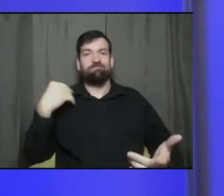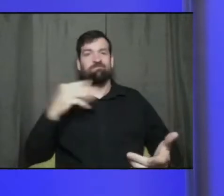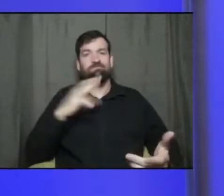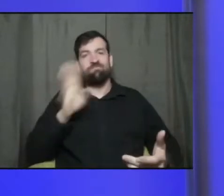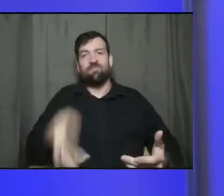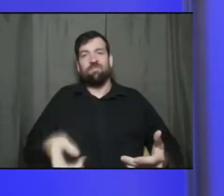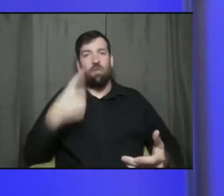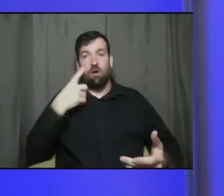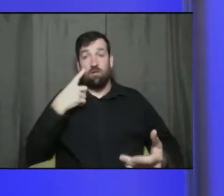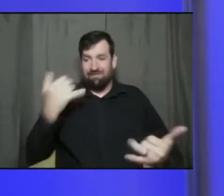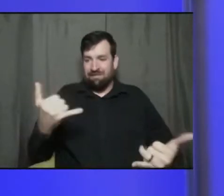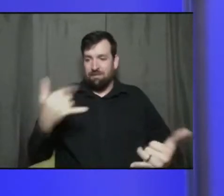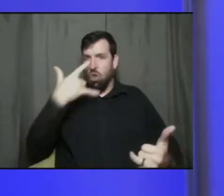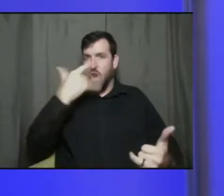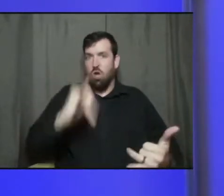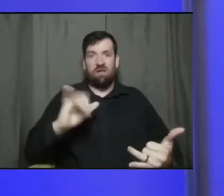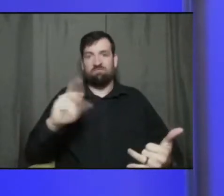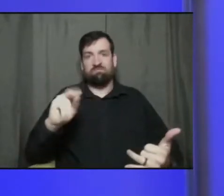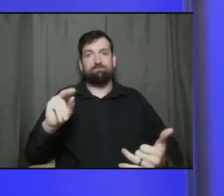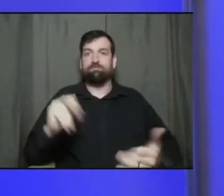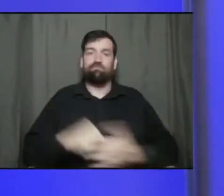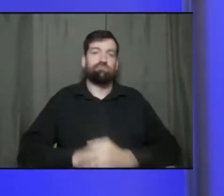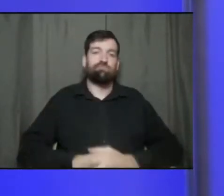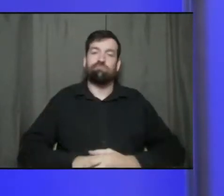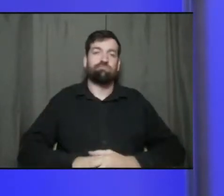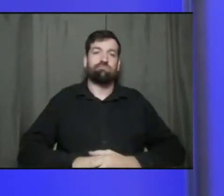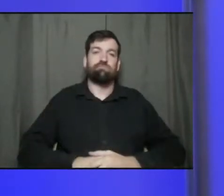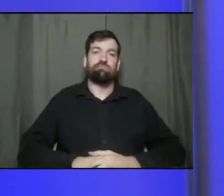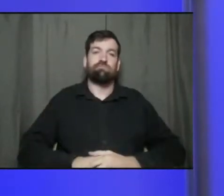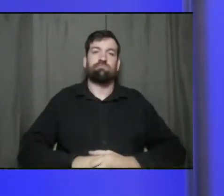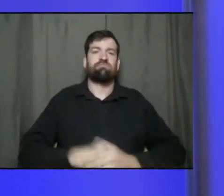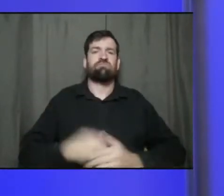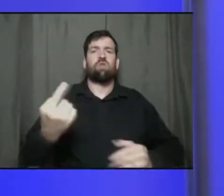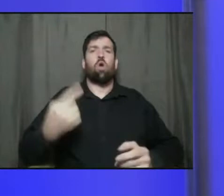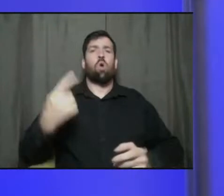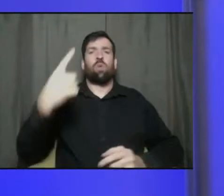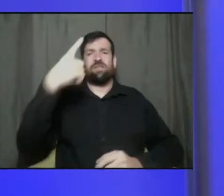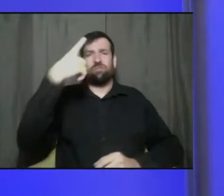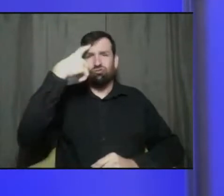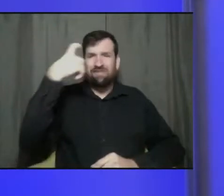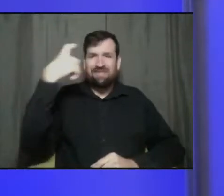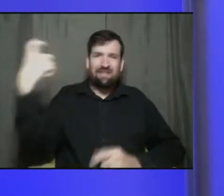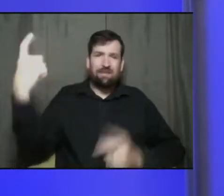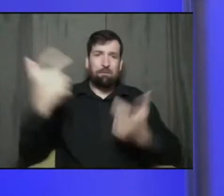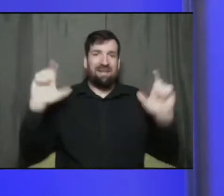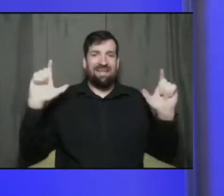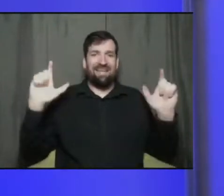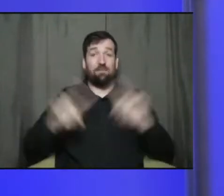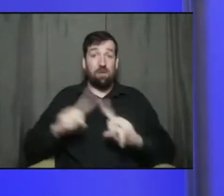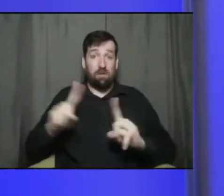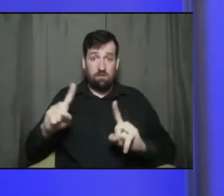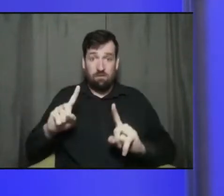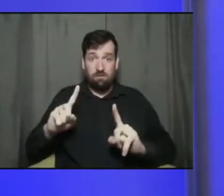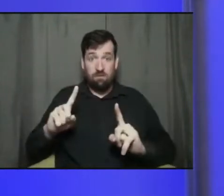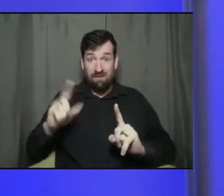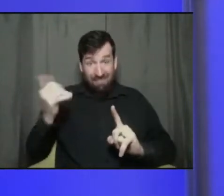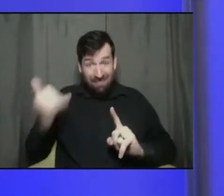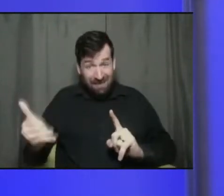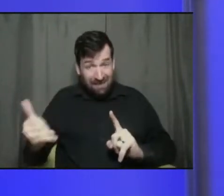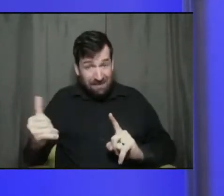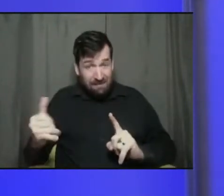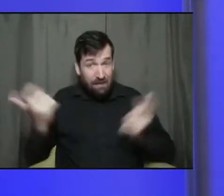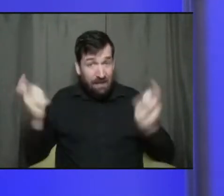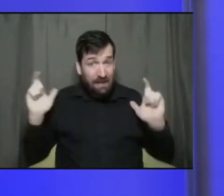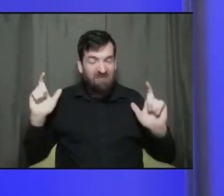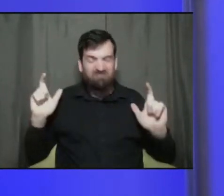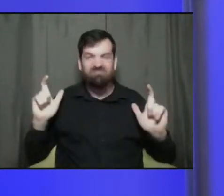like this, right? We always dreamed big, but I don't know that any of us could have dreamed this big.